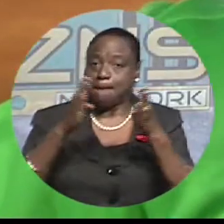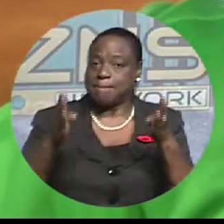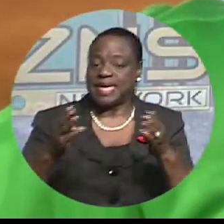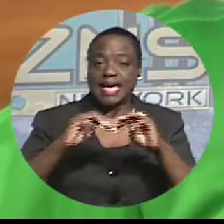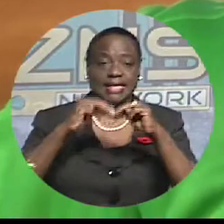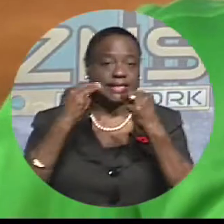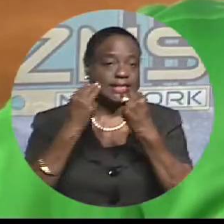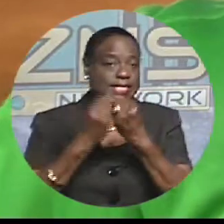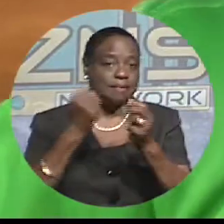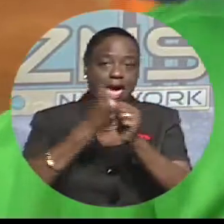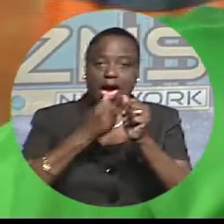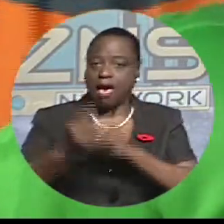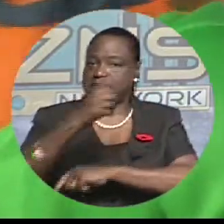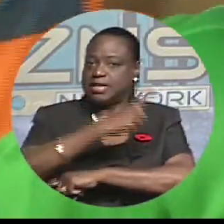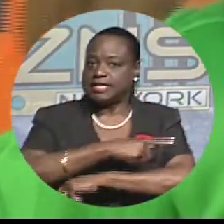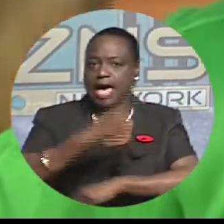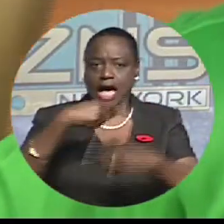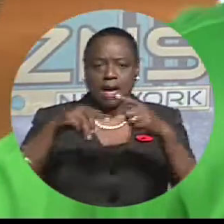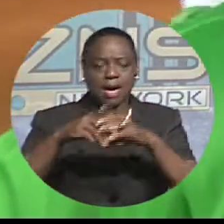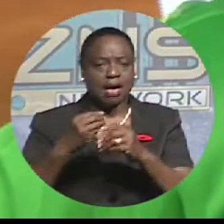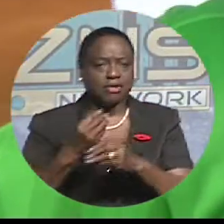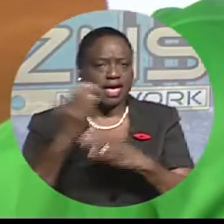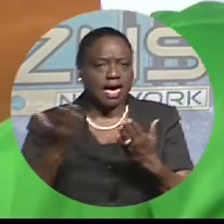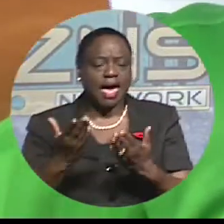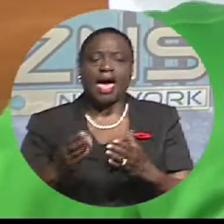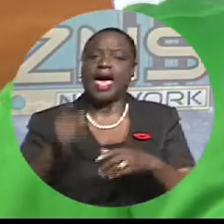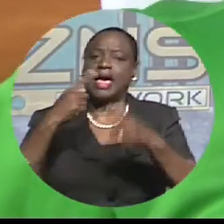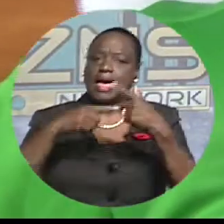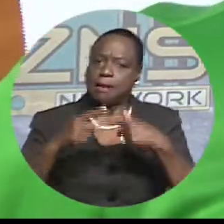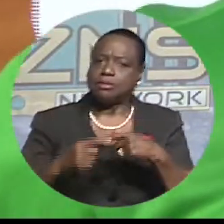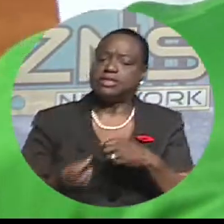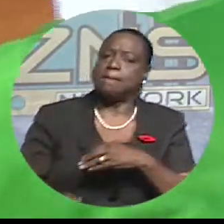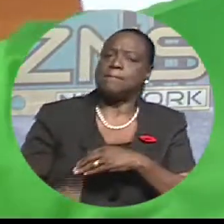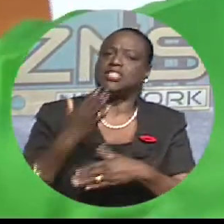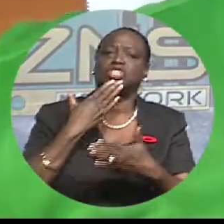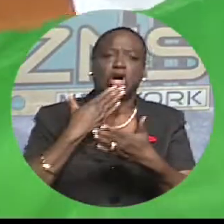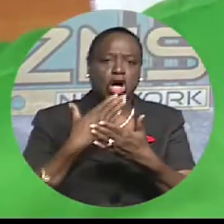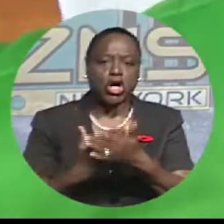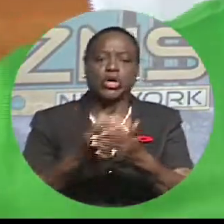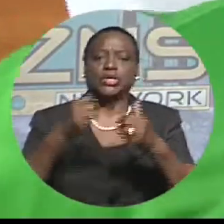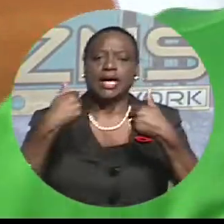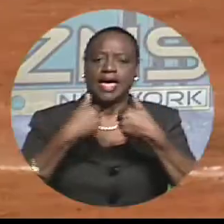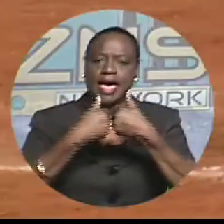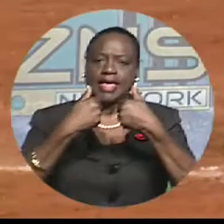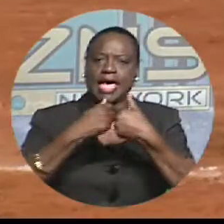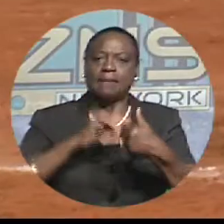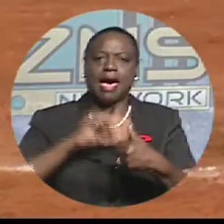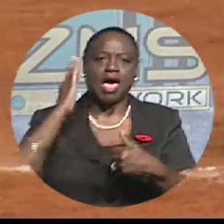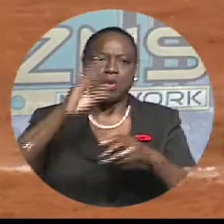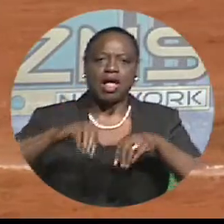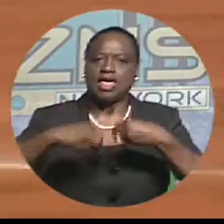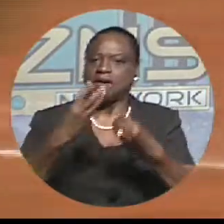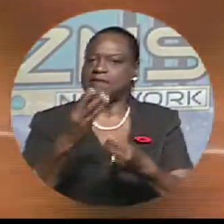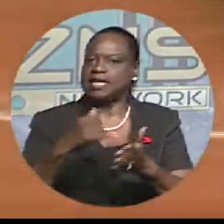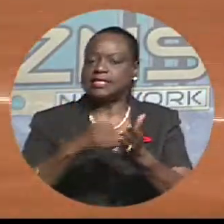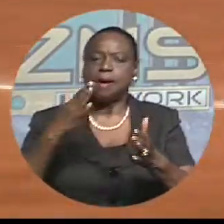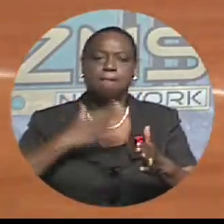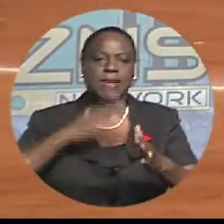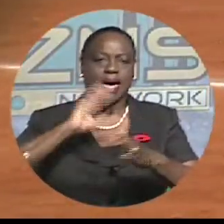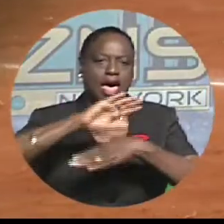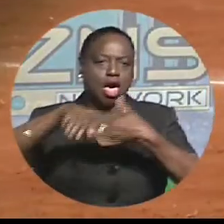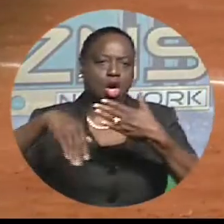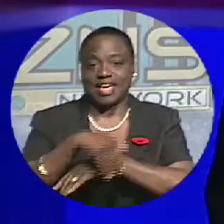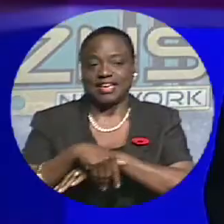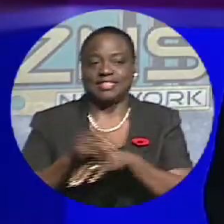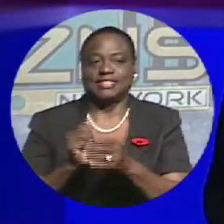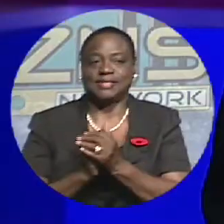out here, I come to pitch good games, and whoever I meet in the championship, because I know I can be there, you know, I will give them my all. Reporting for ZNS Total Sports, I am